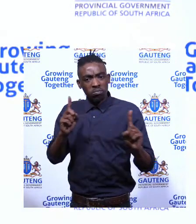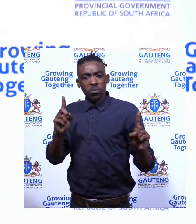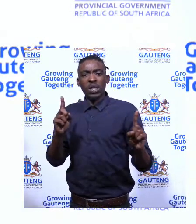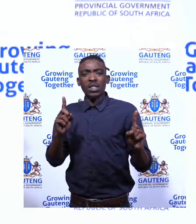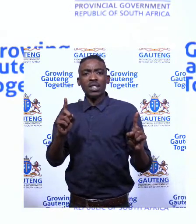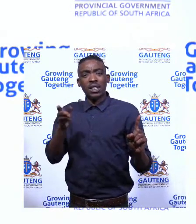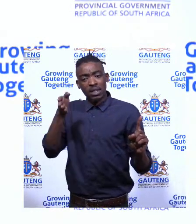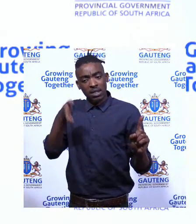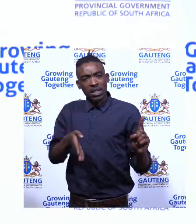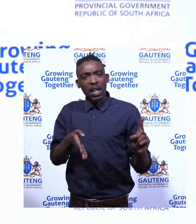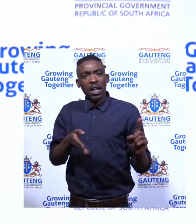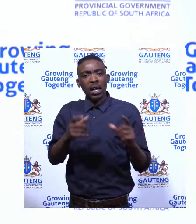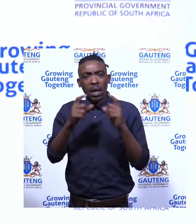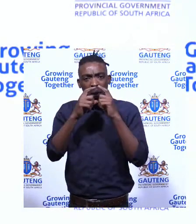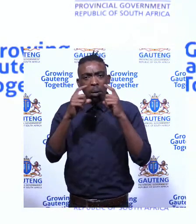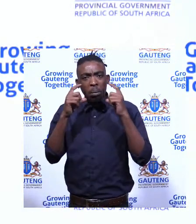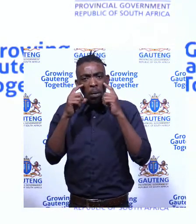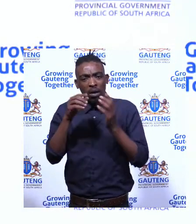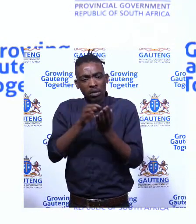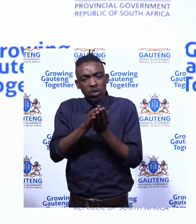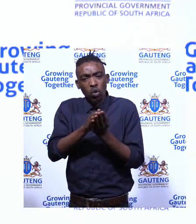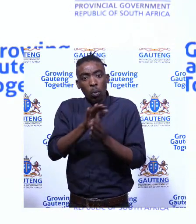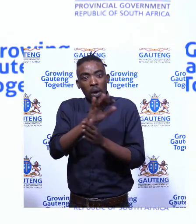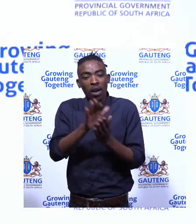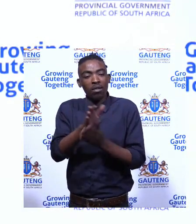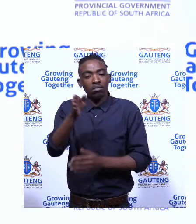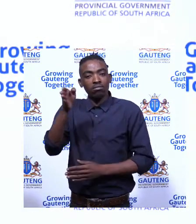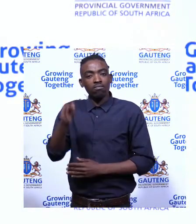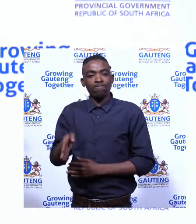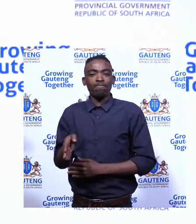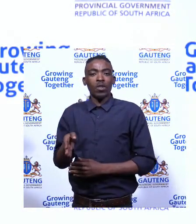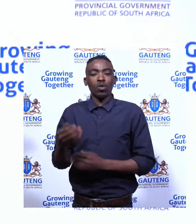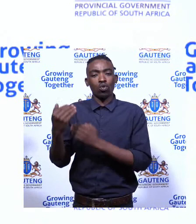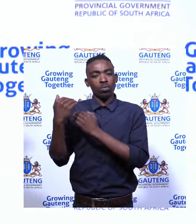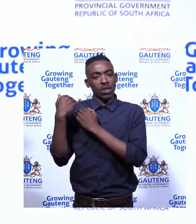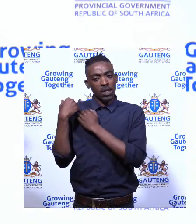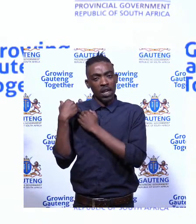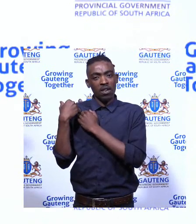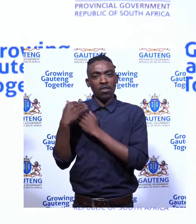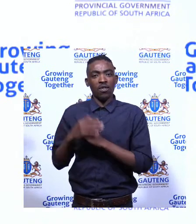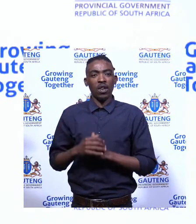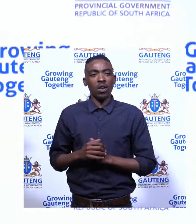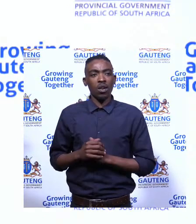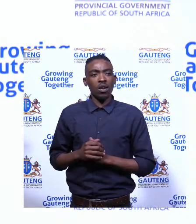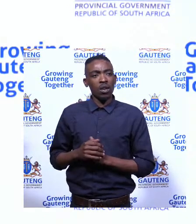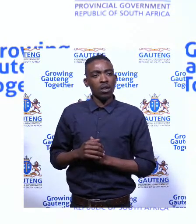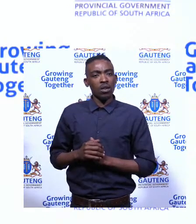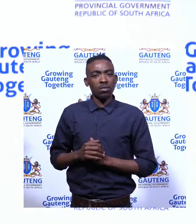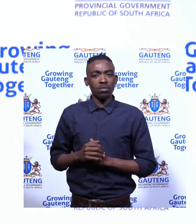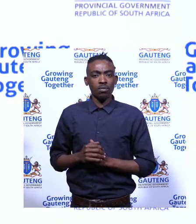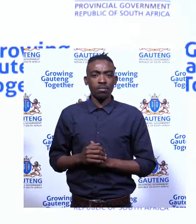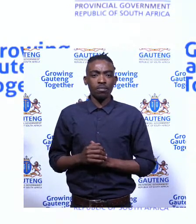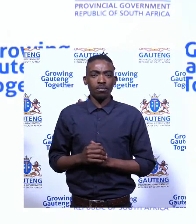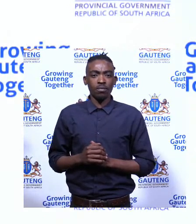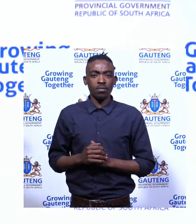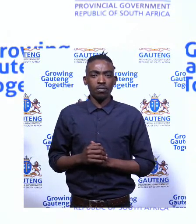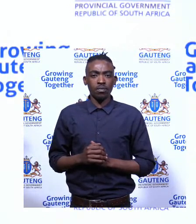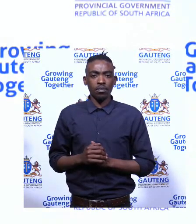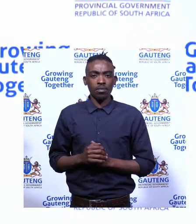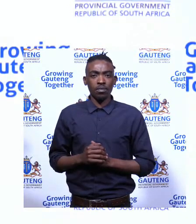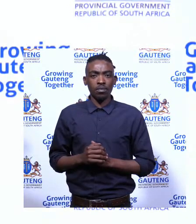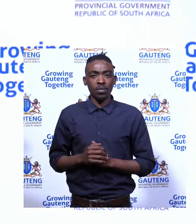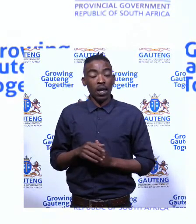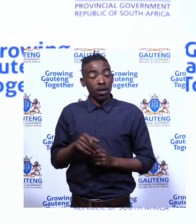and the quarantining that we are asking to be able to reduce further transmission?